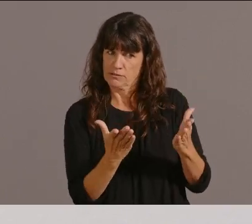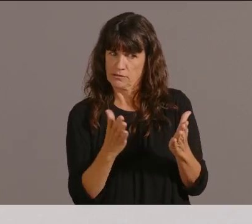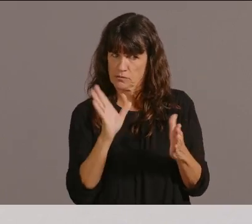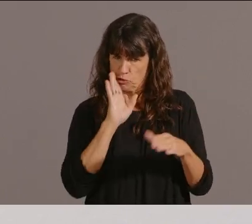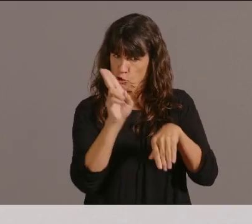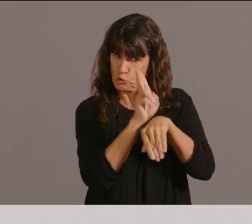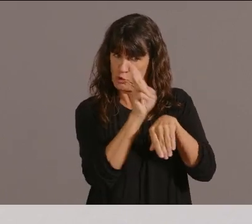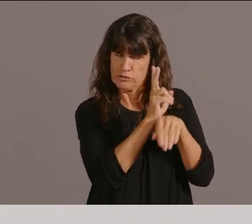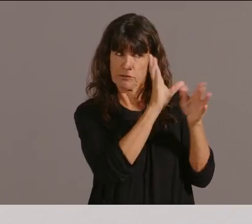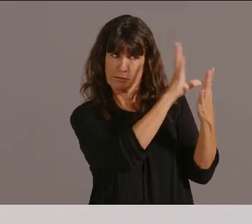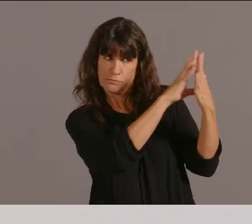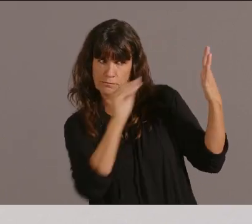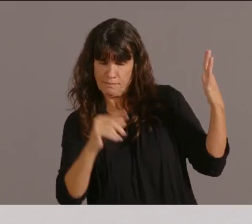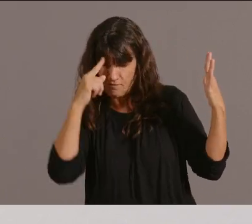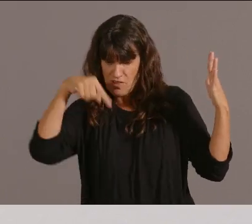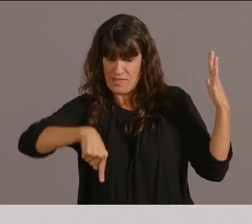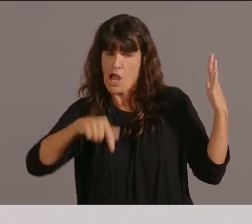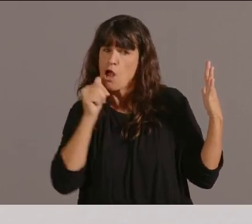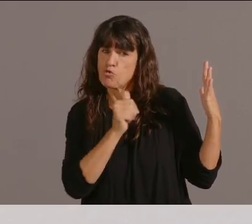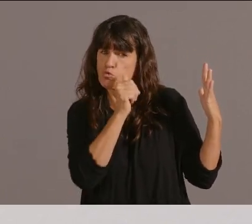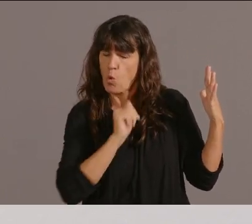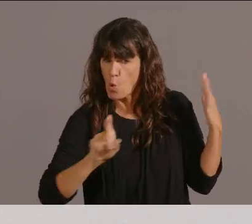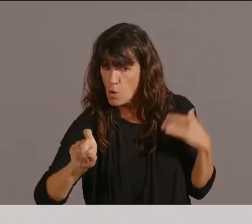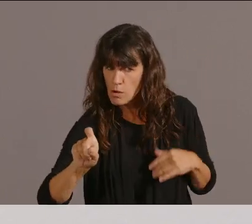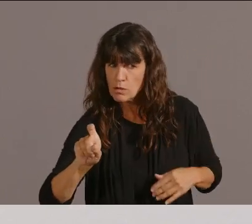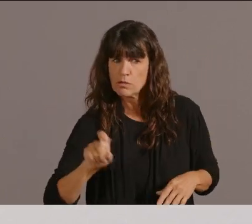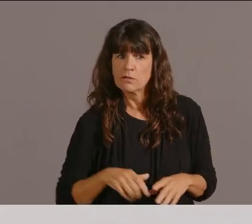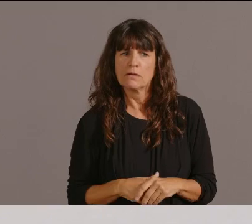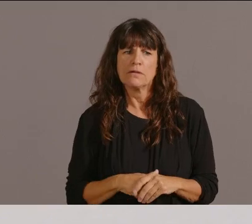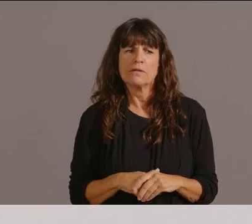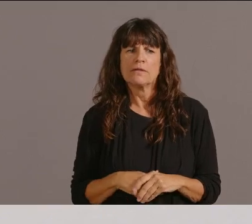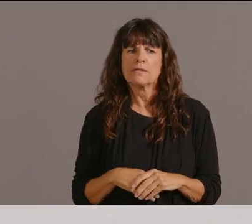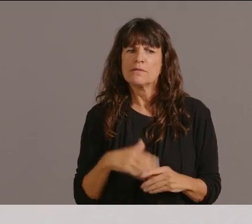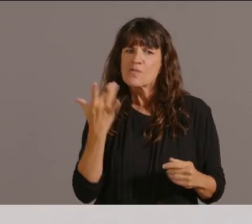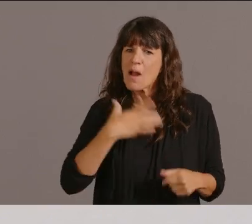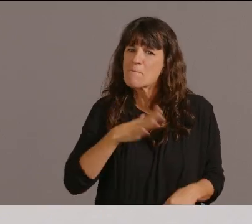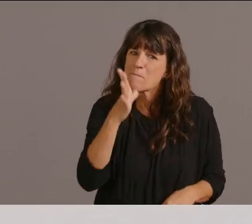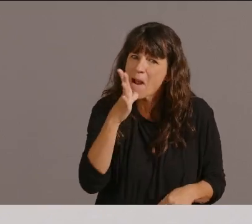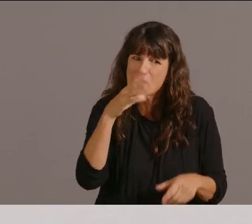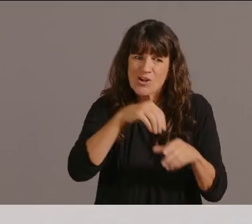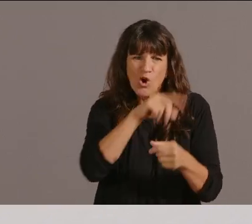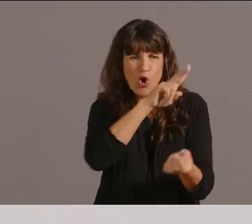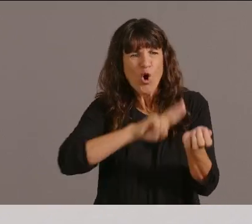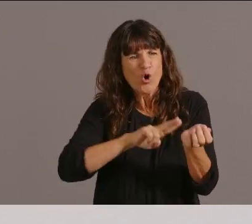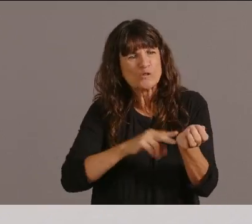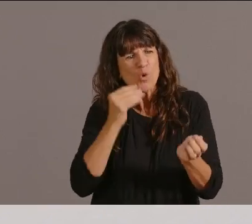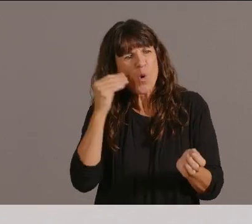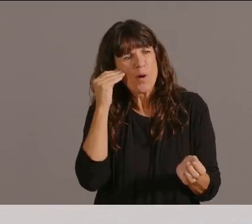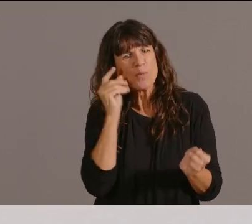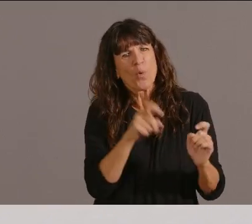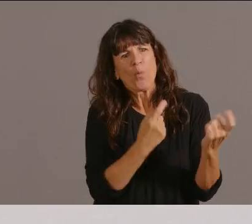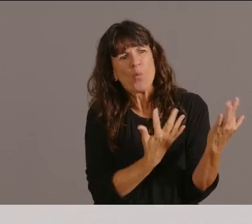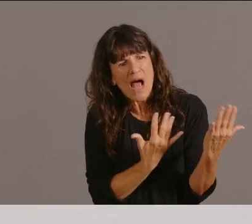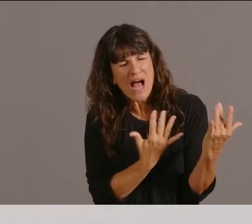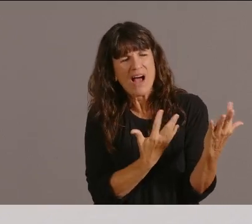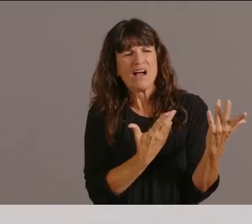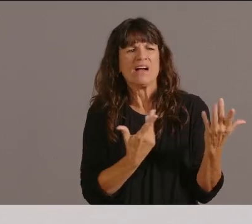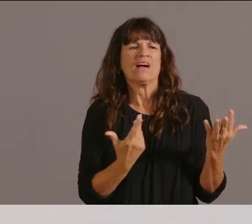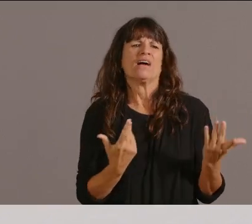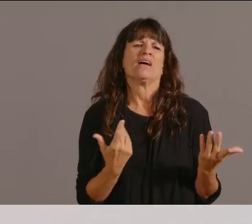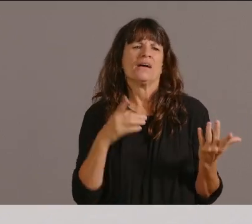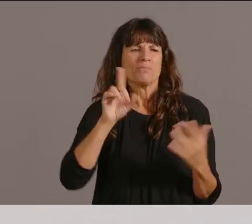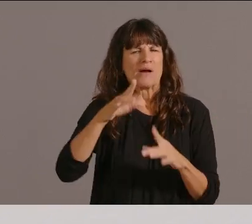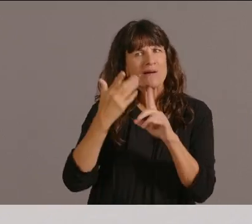is has said, until we hear from DHS, we ain't doing squat. Yes, so we're taking a look